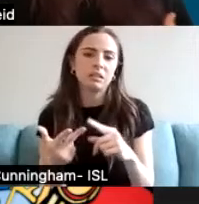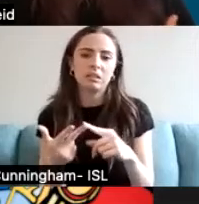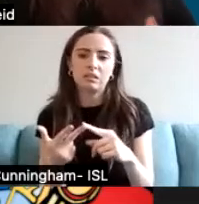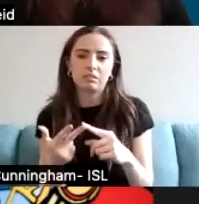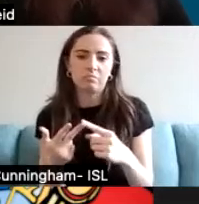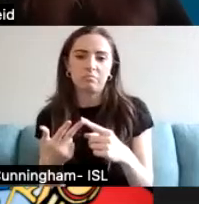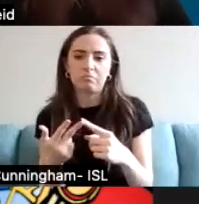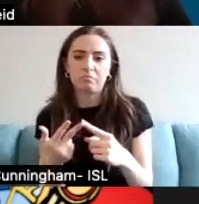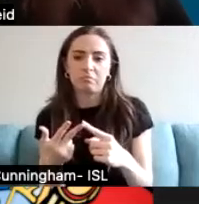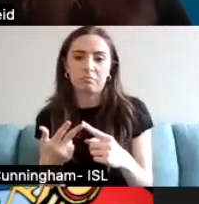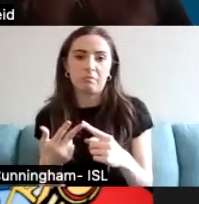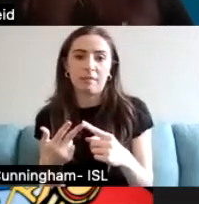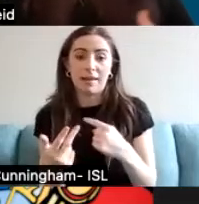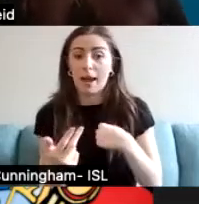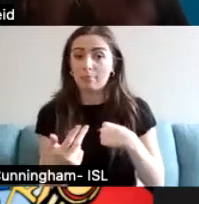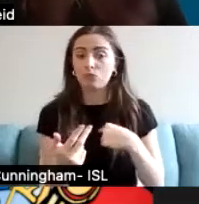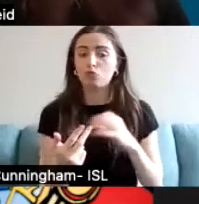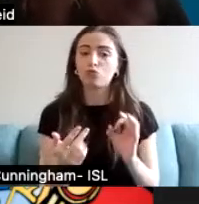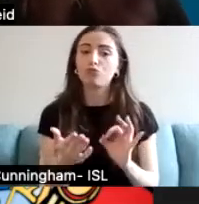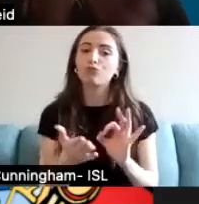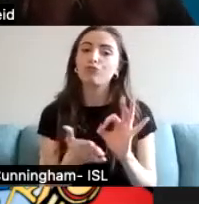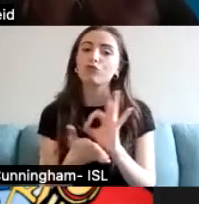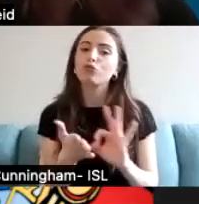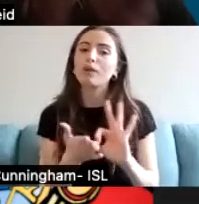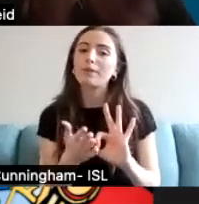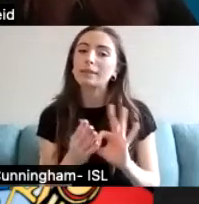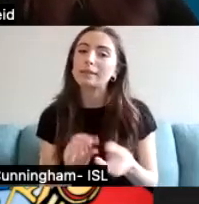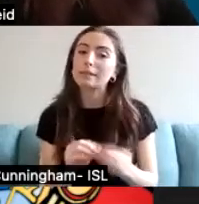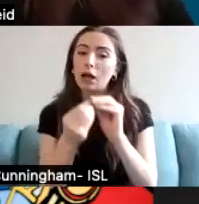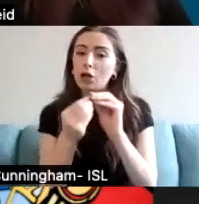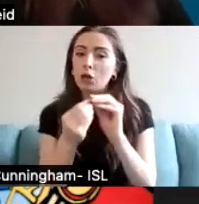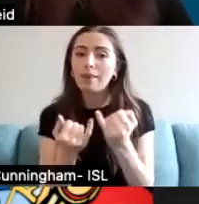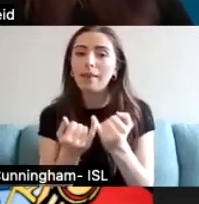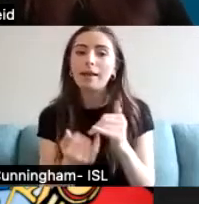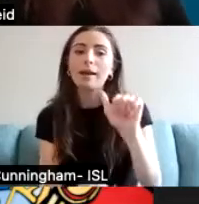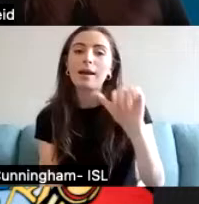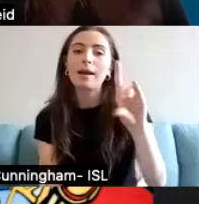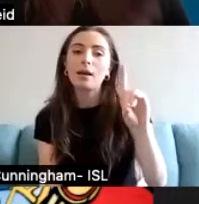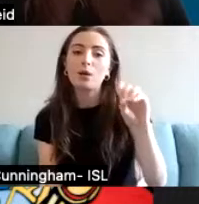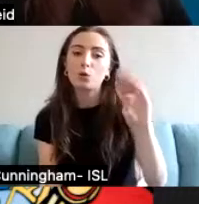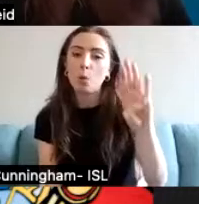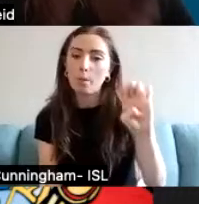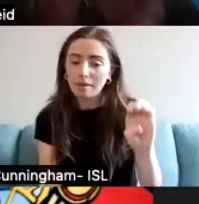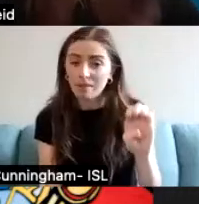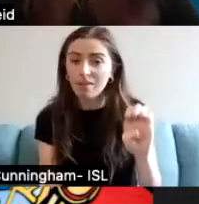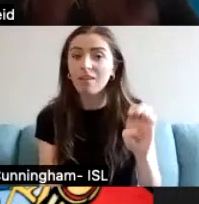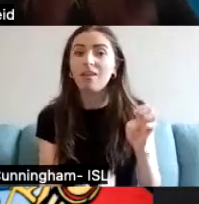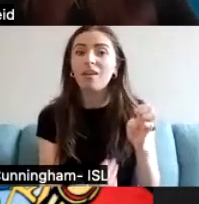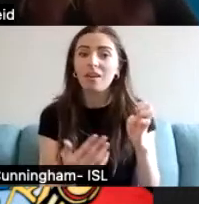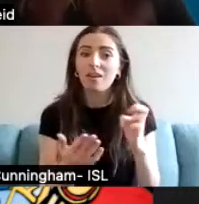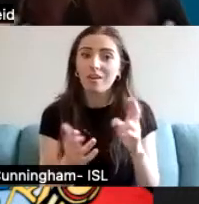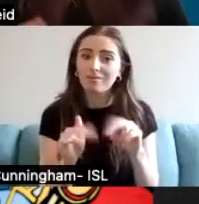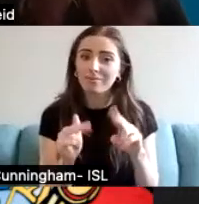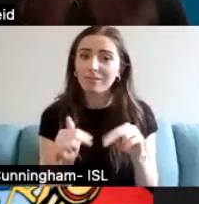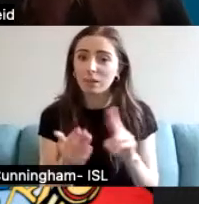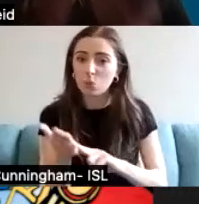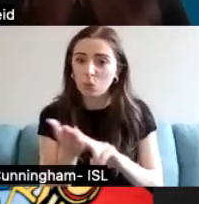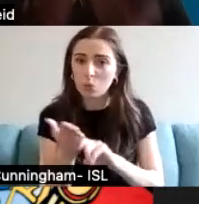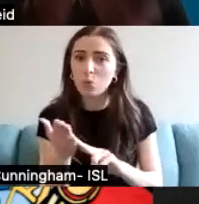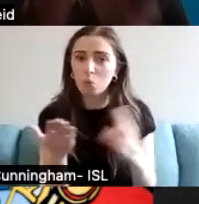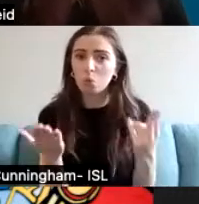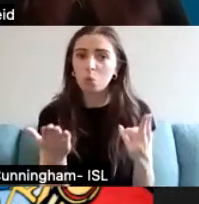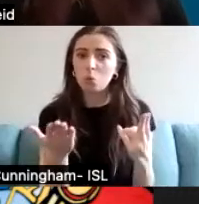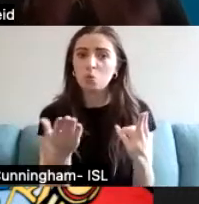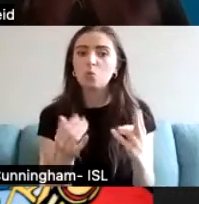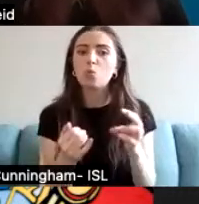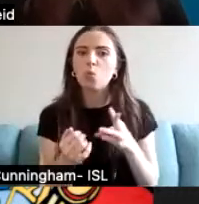use as a graphic designer, like the Adobe programs such as InDesign, where I use to create the toolkit. There is